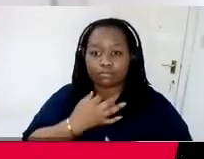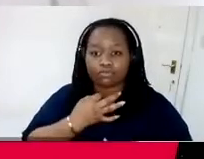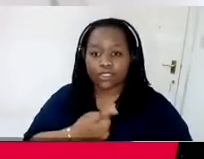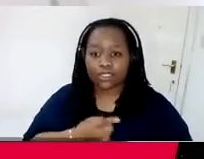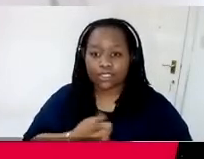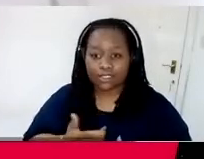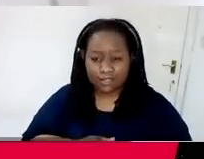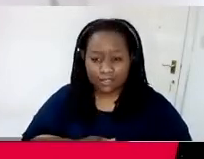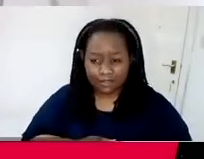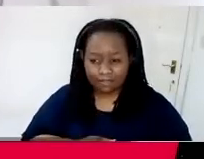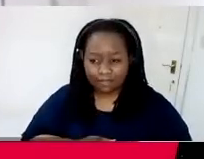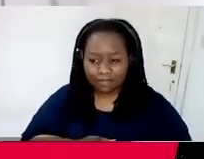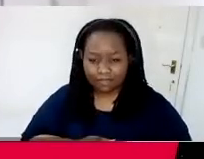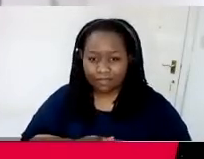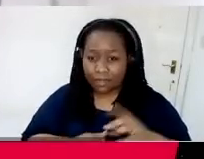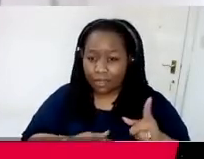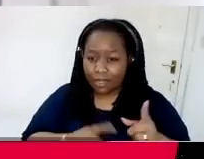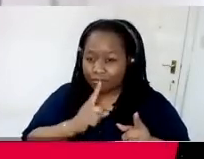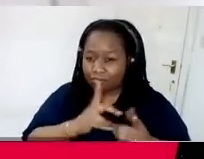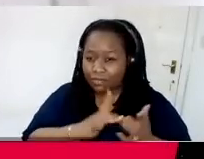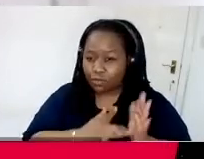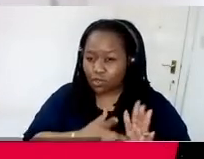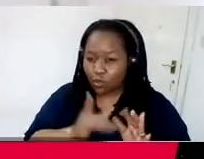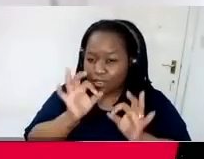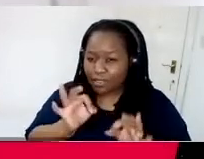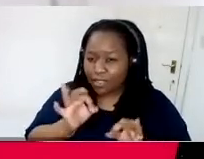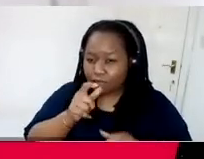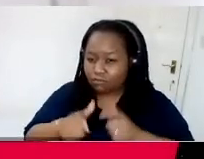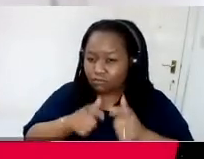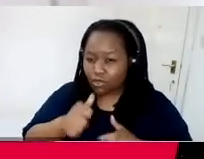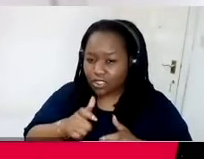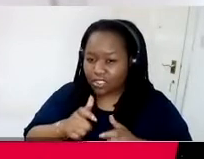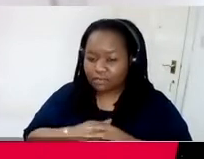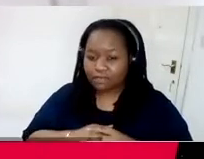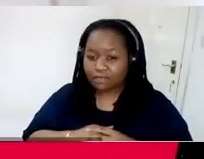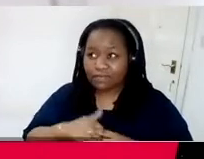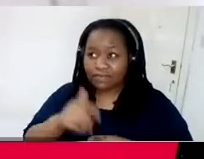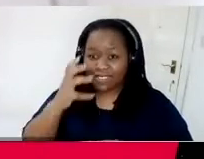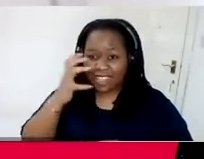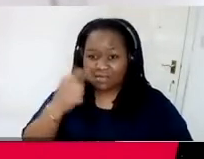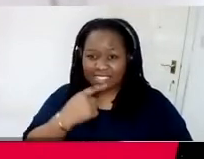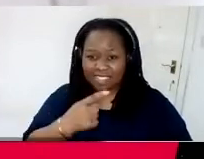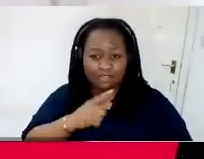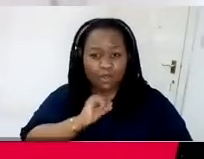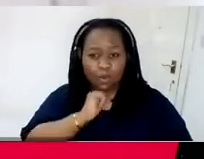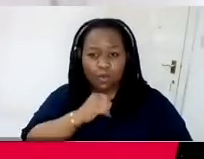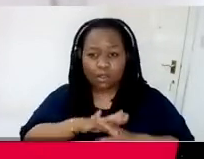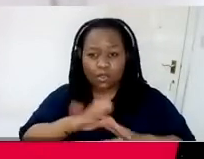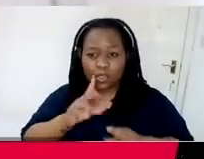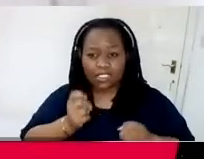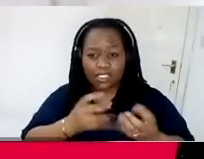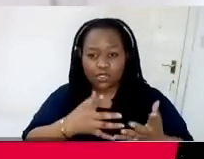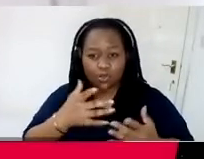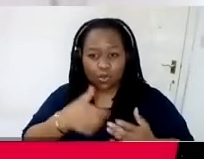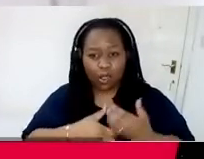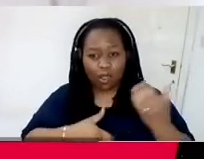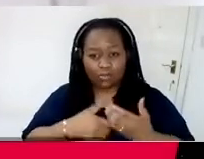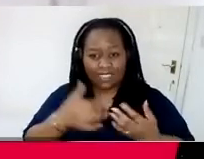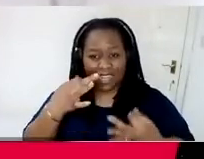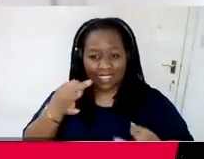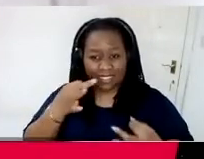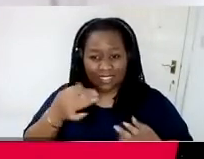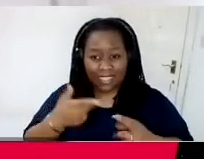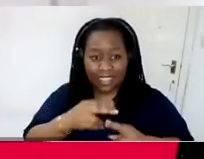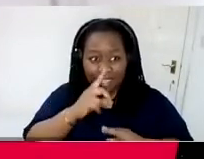But just to give you the precise wording of the government's policy, it's that it will not issue arms export licenses where there is